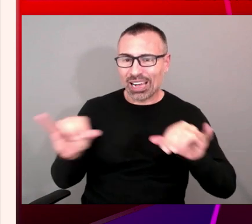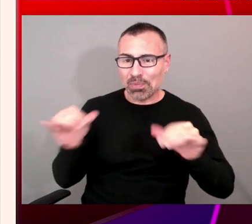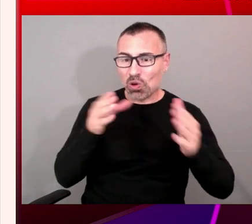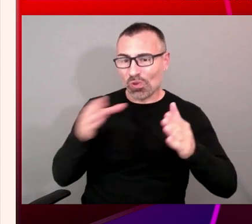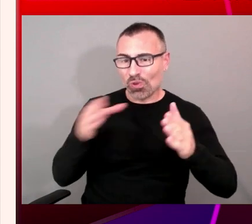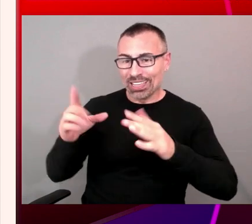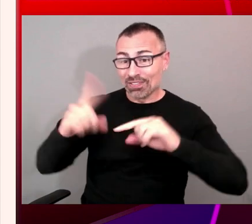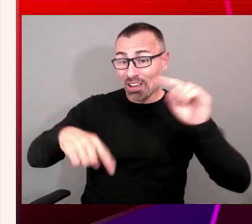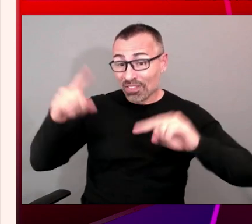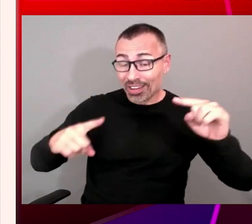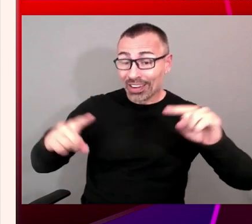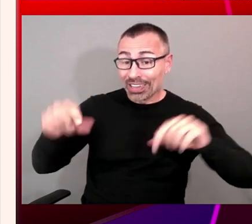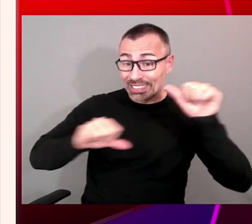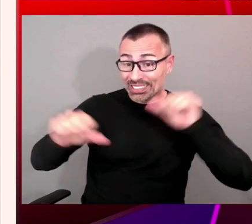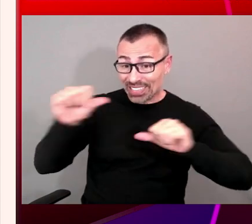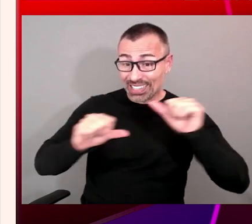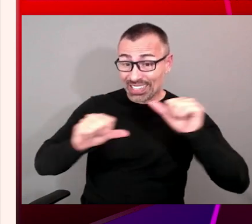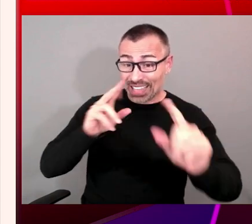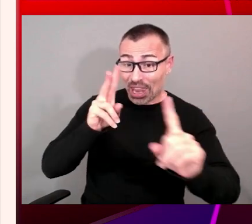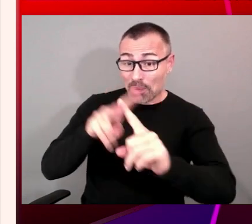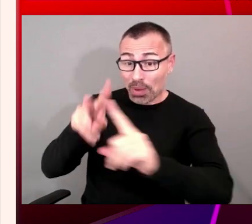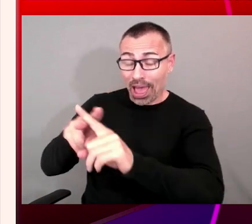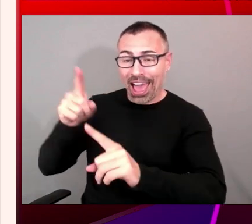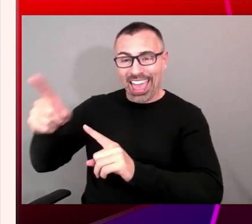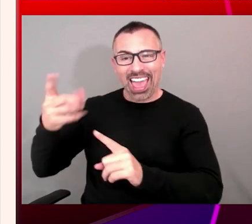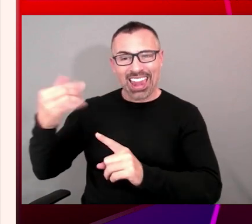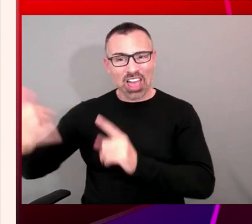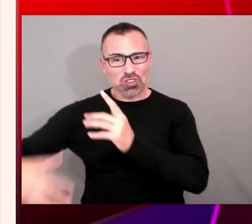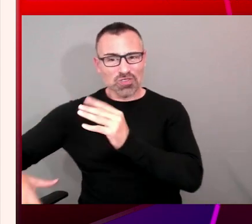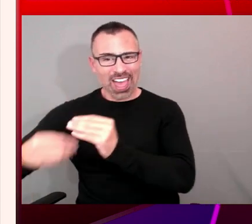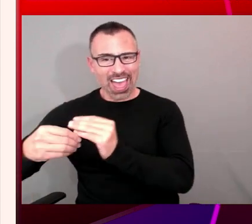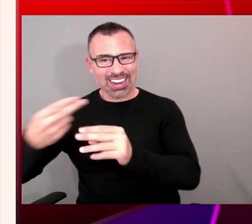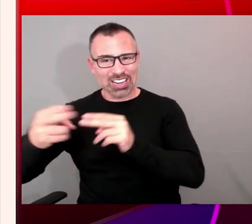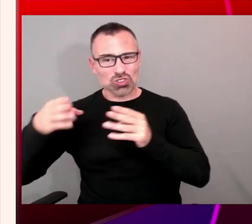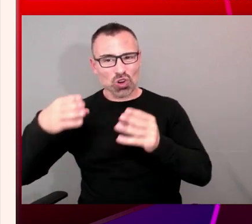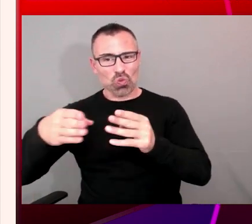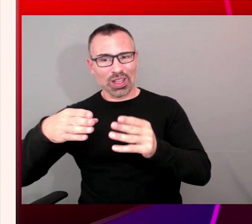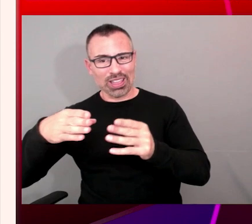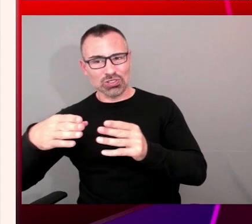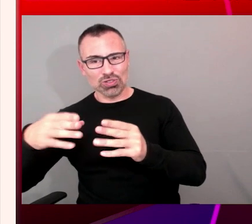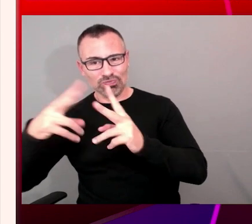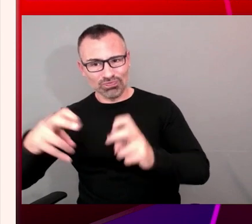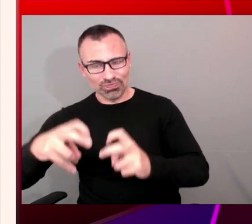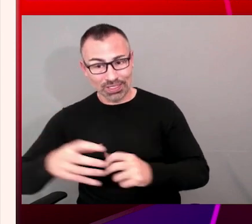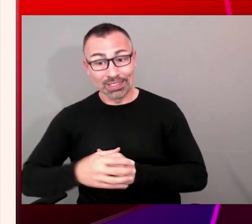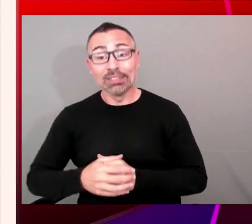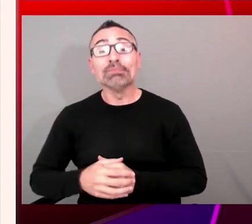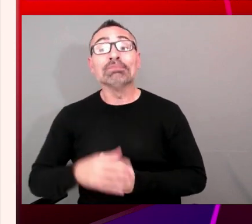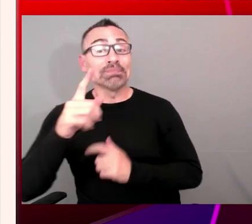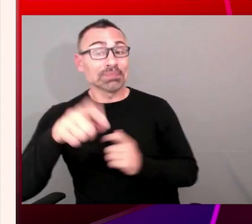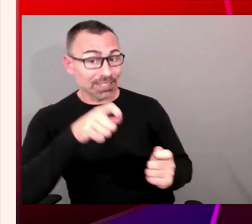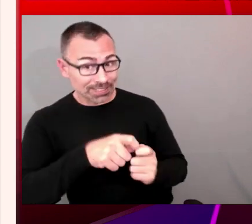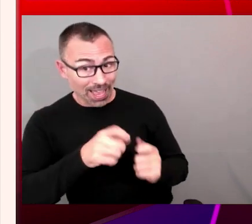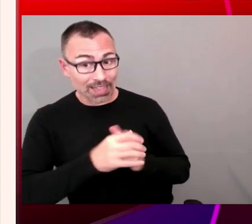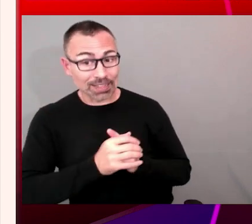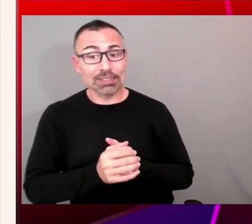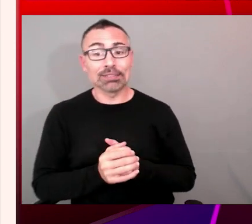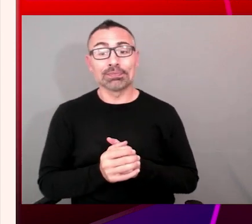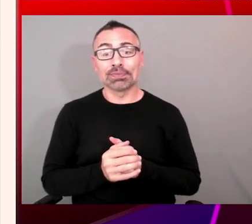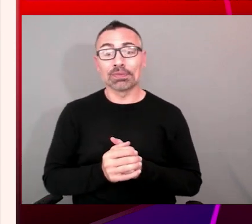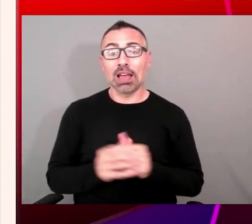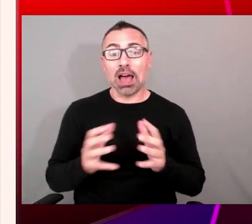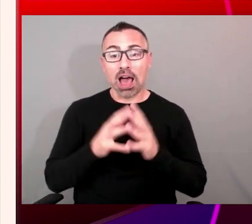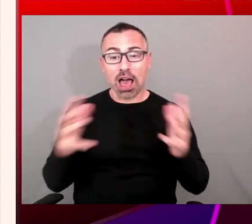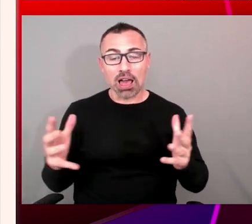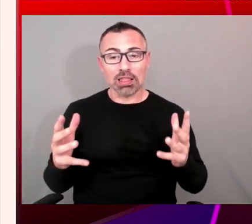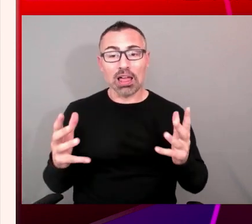have figured out some of those and have shortcut it for people. Exactly. And a lot of, you know, data science is still a lot of data wrangling, right?